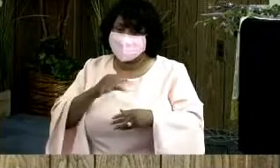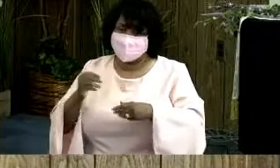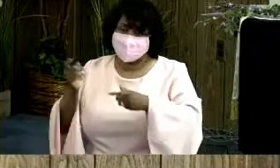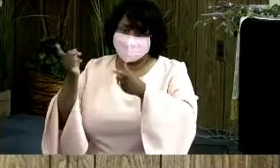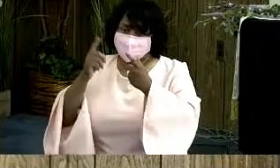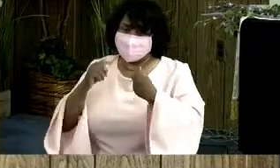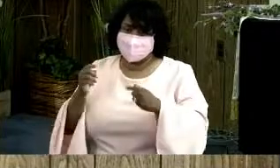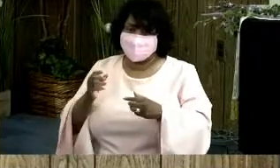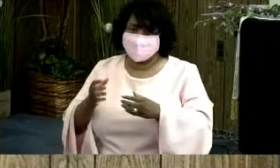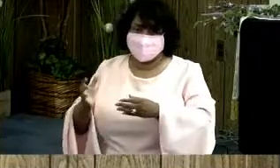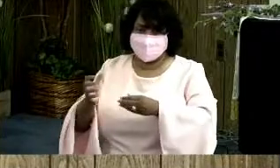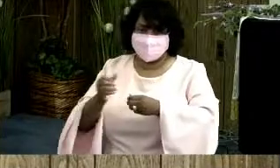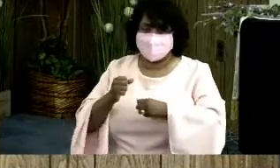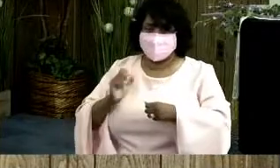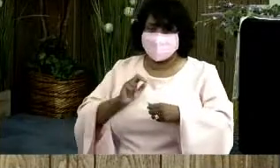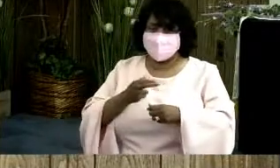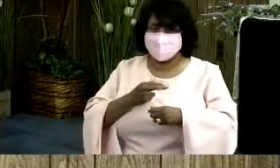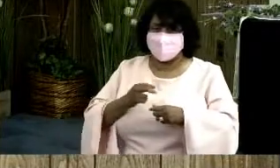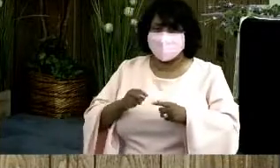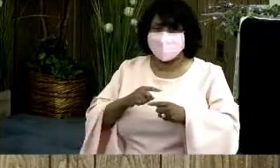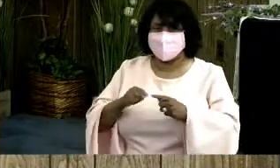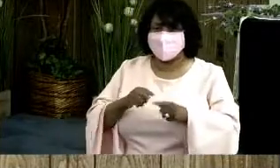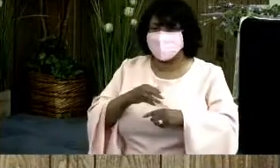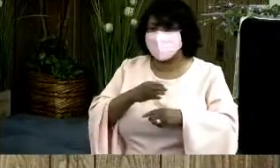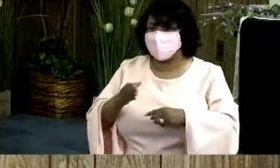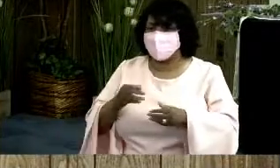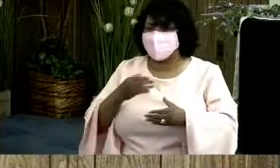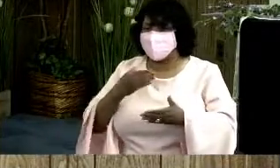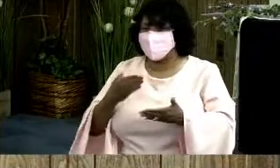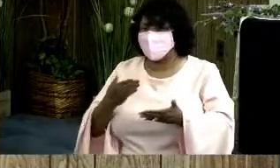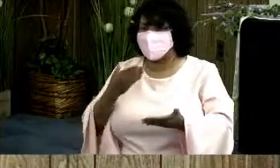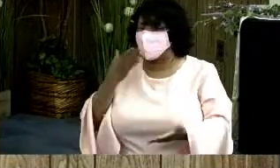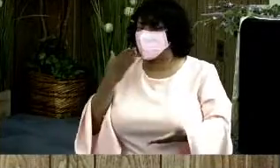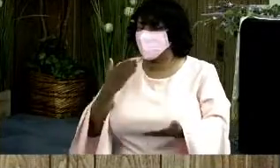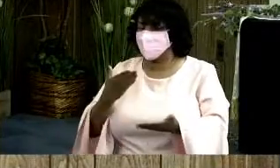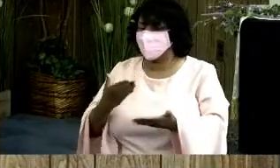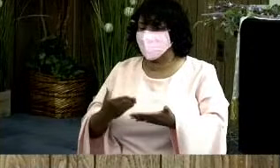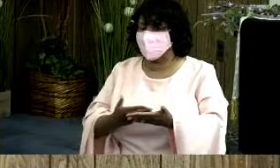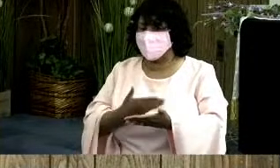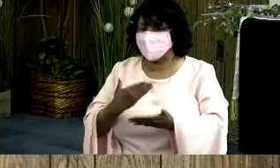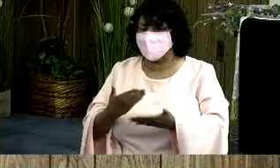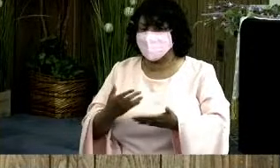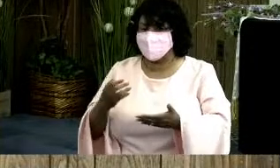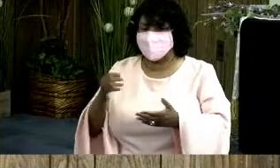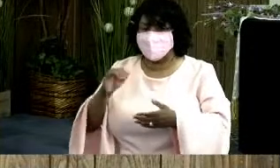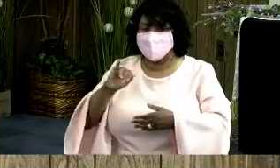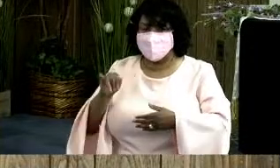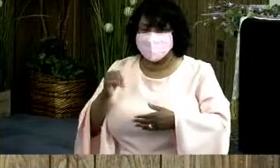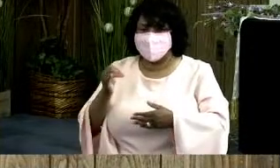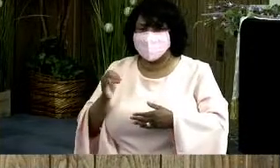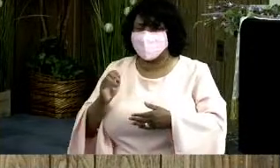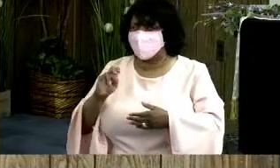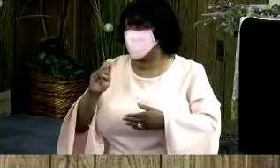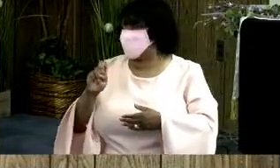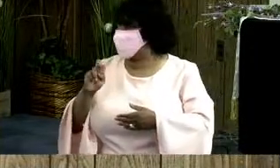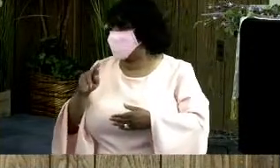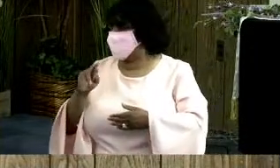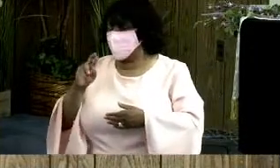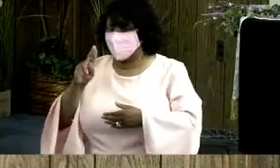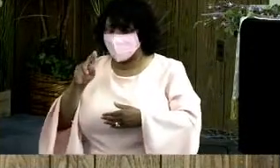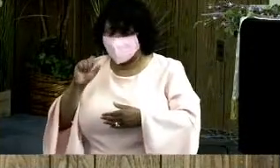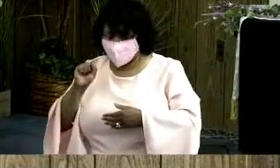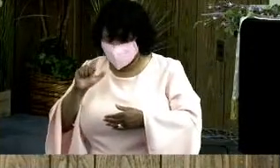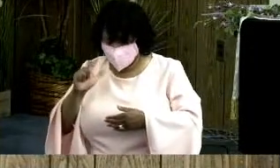him, Father. And then when there is a new Jerusalem, Father, there will be no more sun. You will dismiss the sun because you,